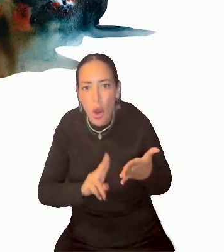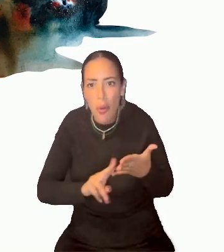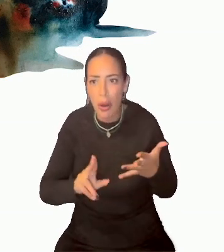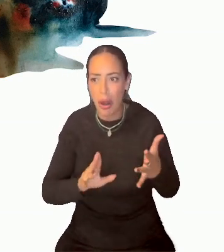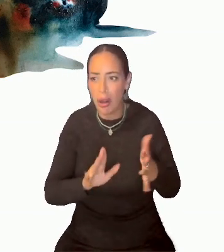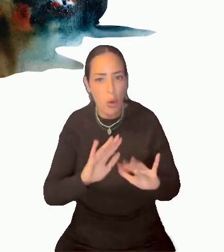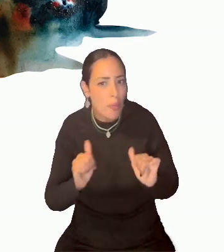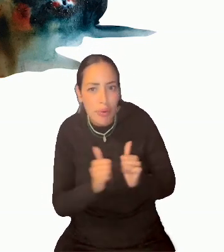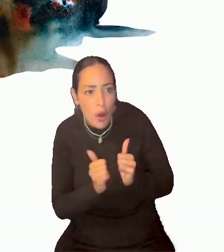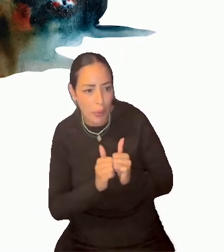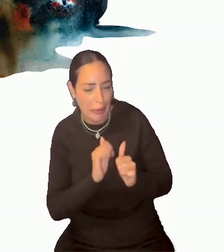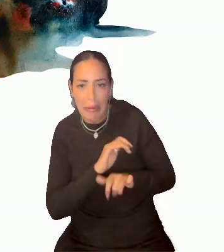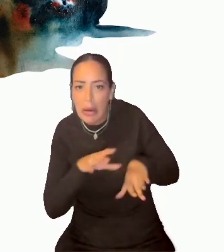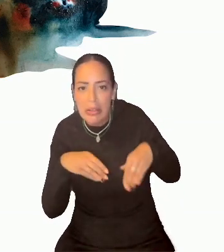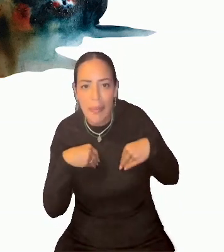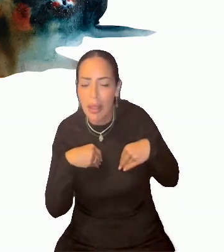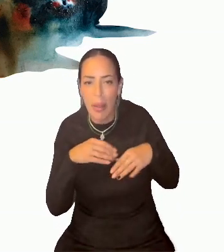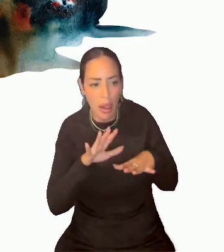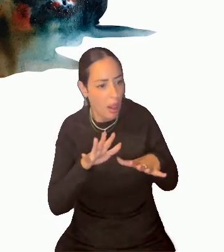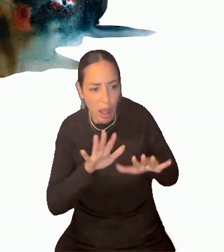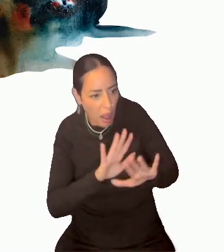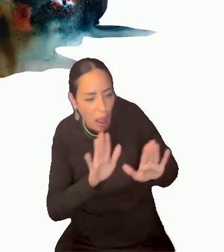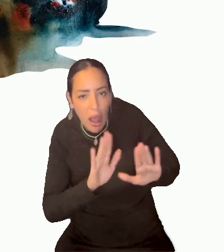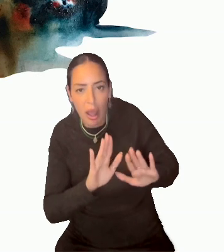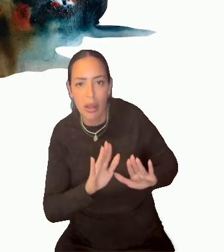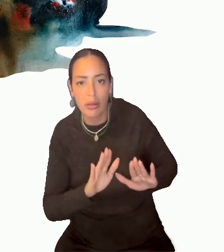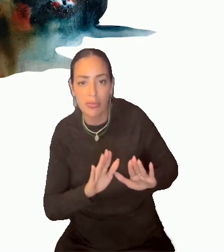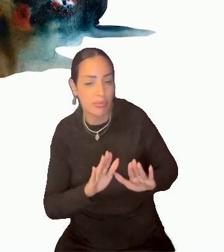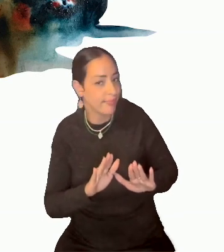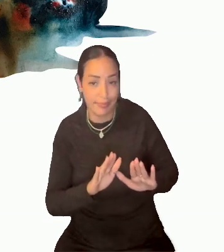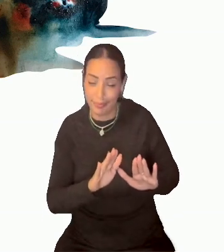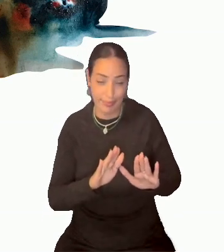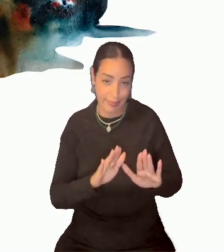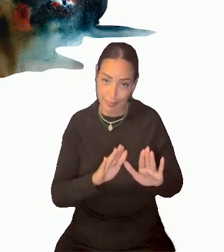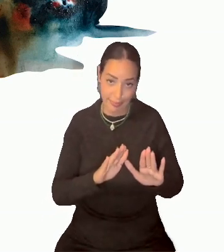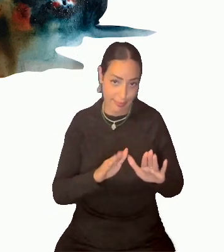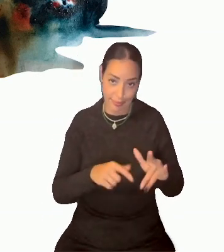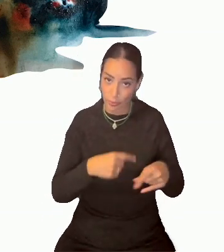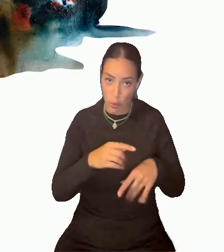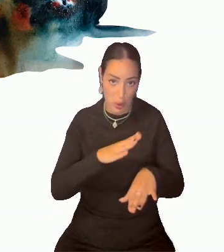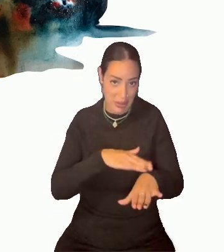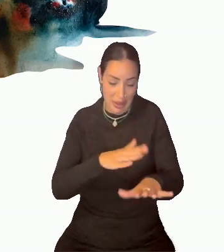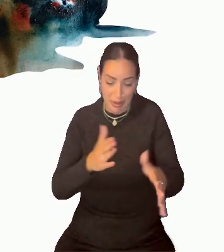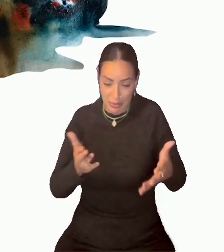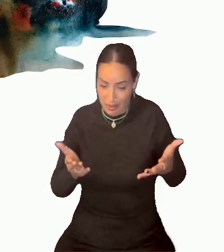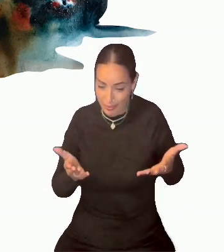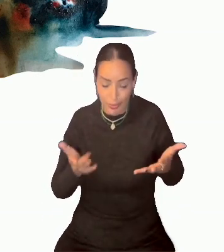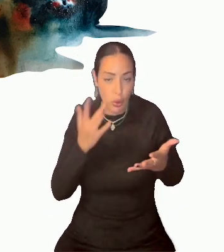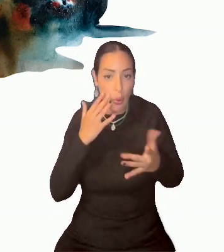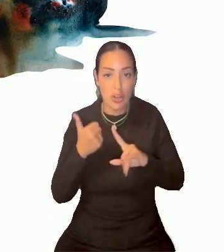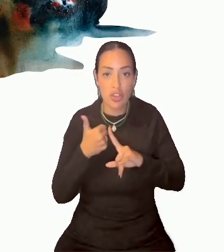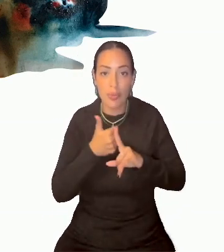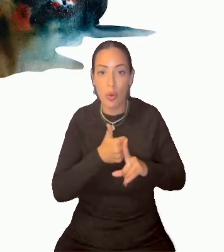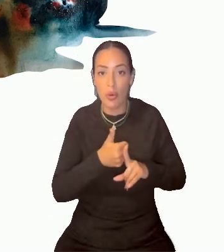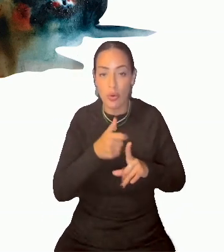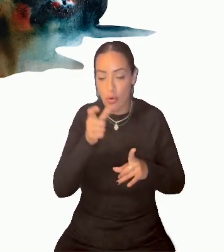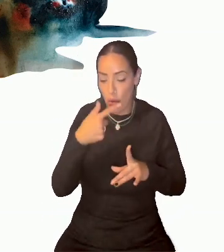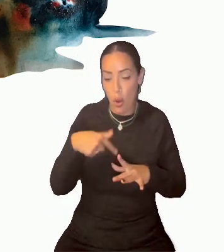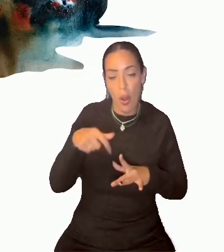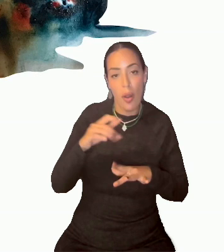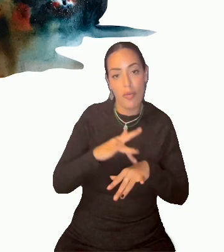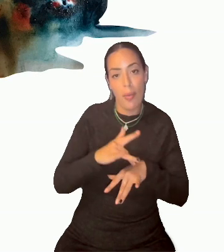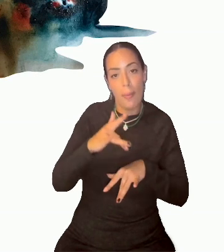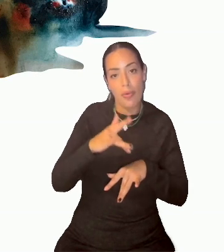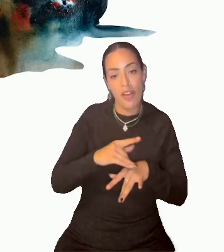normal, appropriate, acceptable, and adaptive. There are always times when support from a professional with a background in working